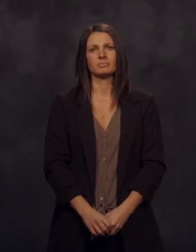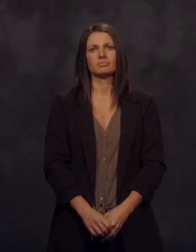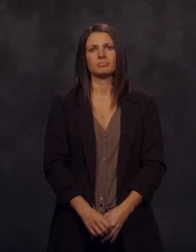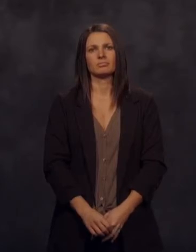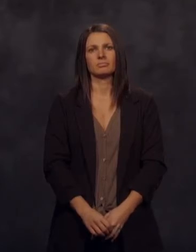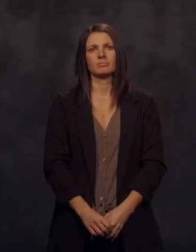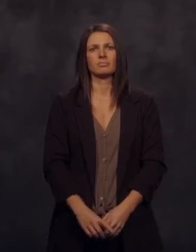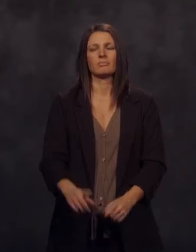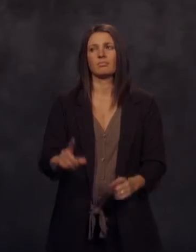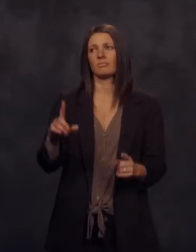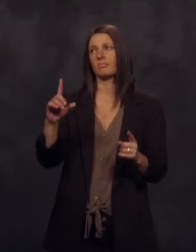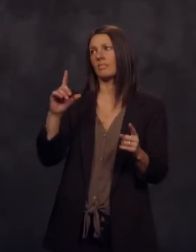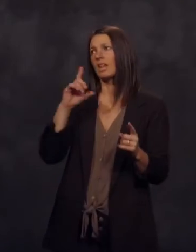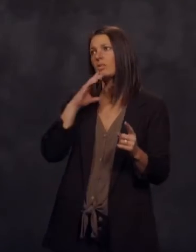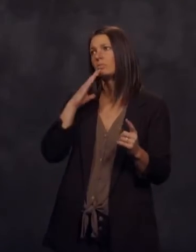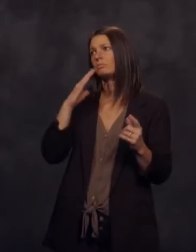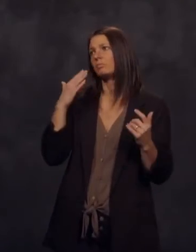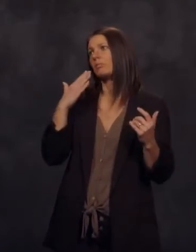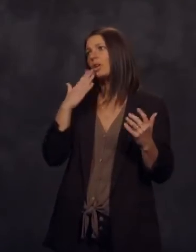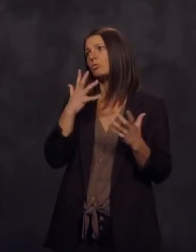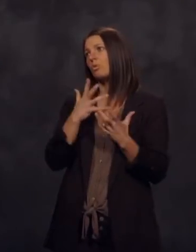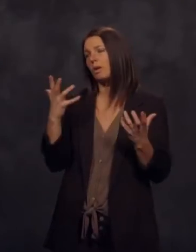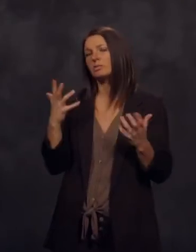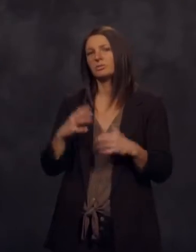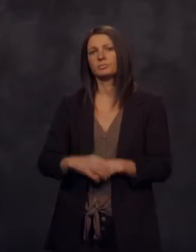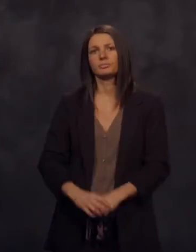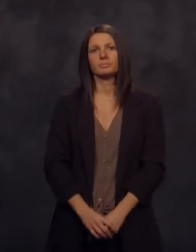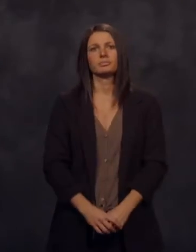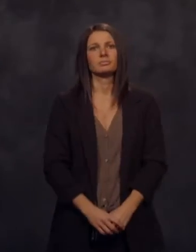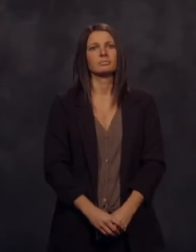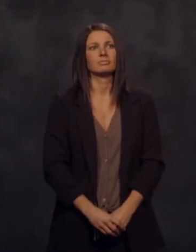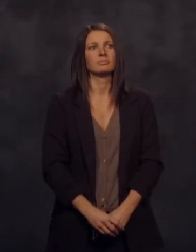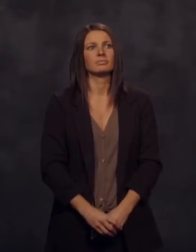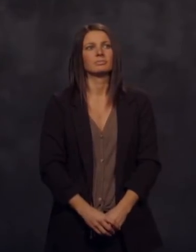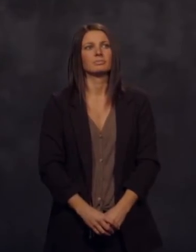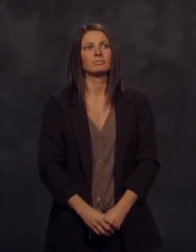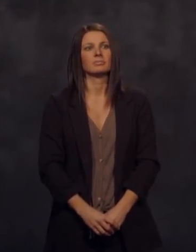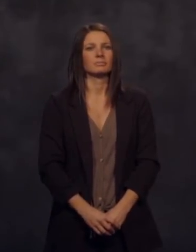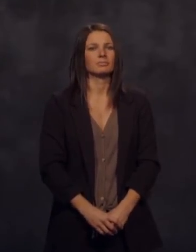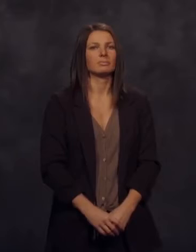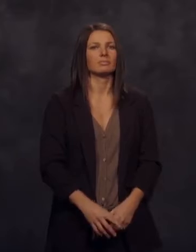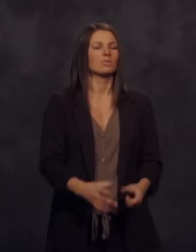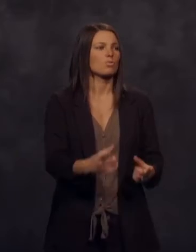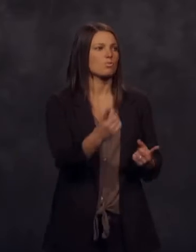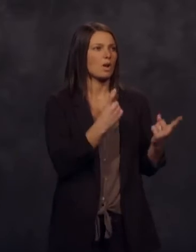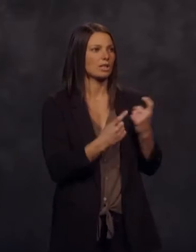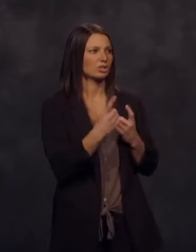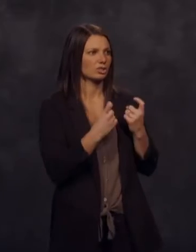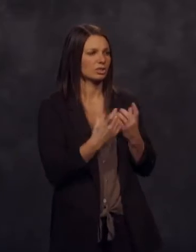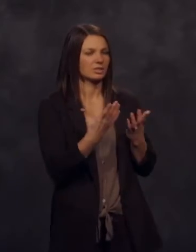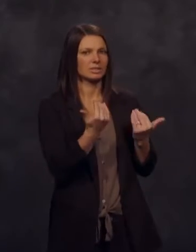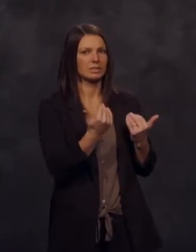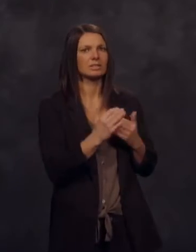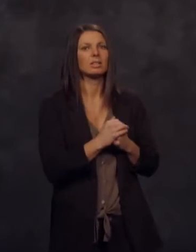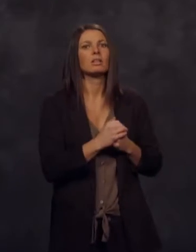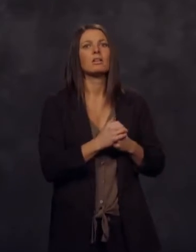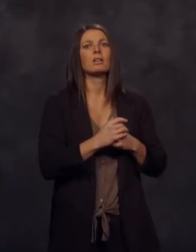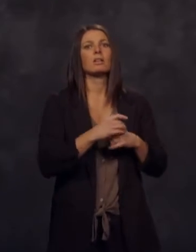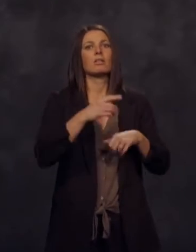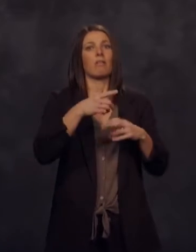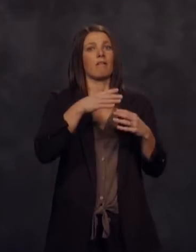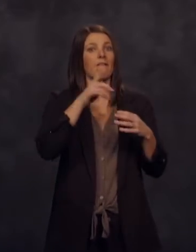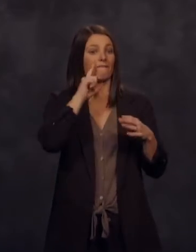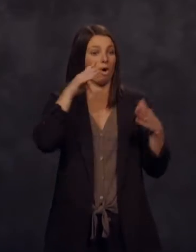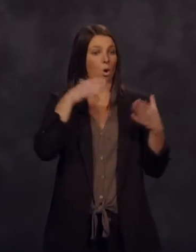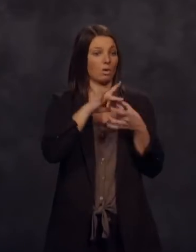I think, Gina, you did very well. Thank you very much. Appreciate that. So I'll take questions, and Senator will take questions. Gina will take questions on topic, and